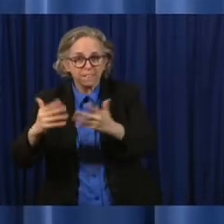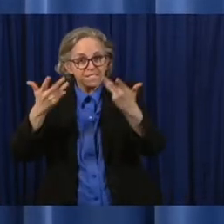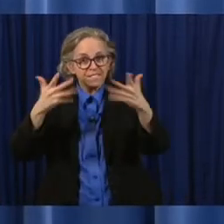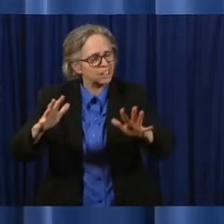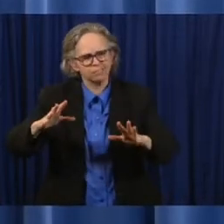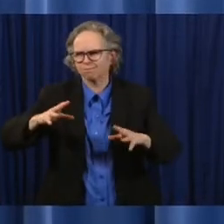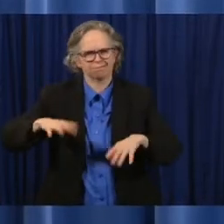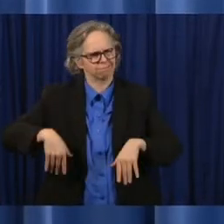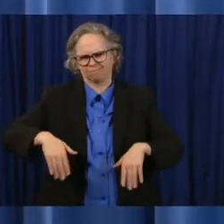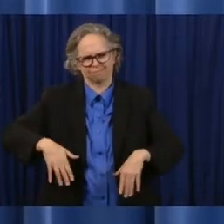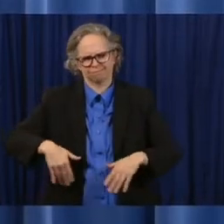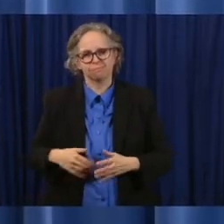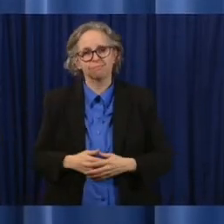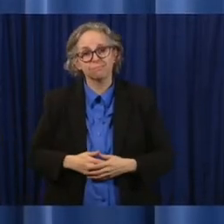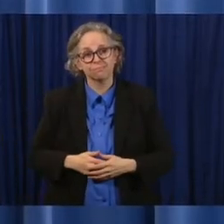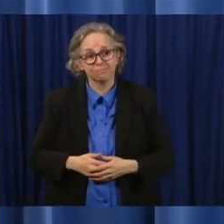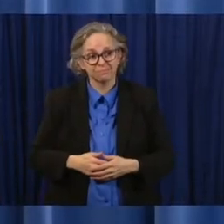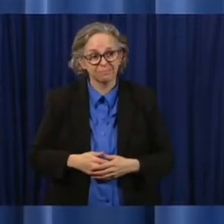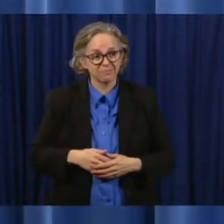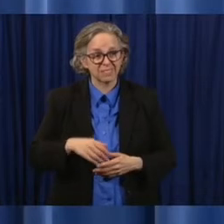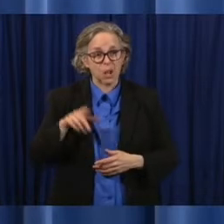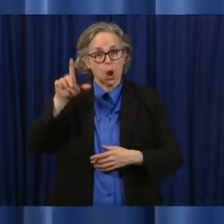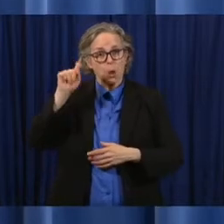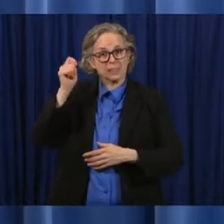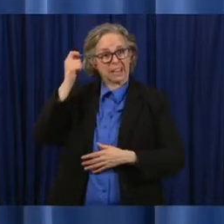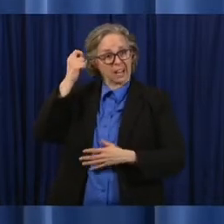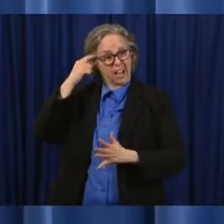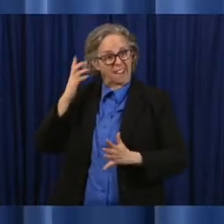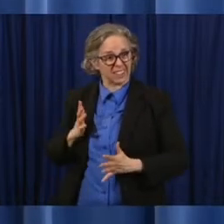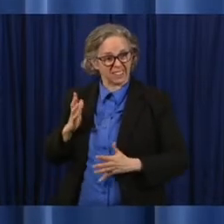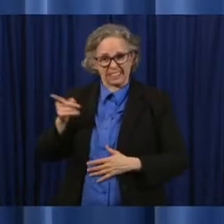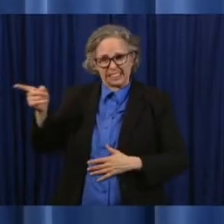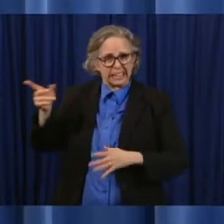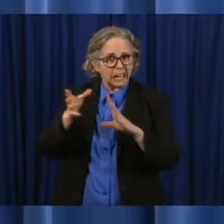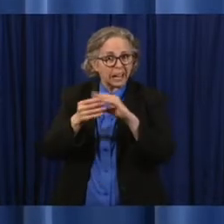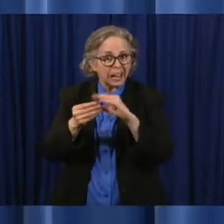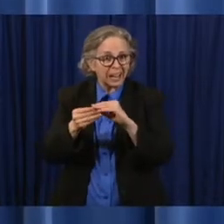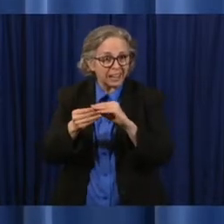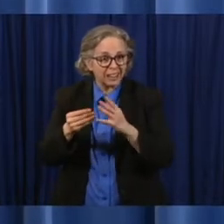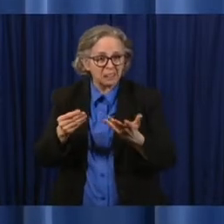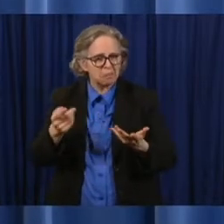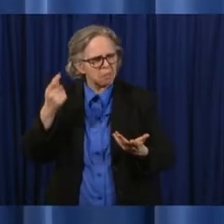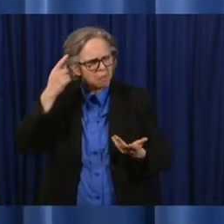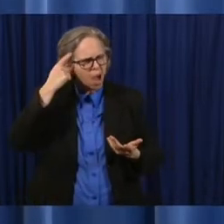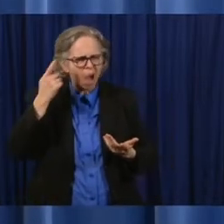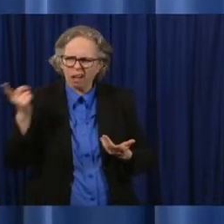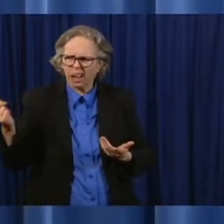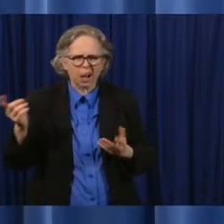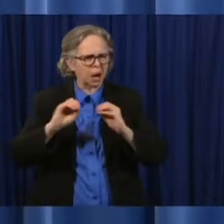the Lieutenant Governor indicated, and I think he went into pretty good detail,